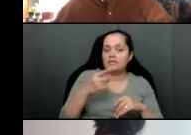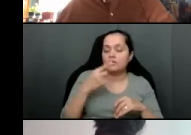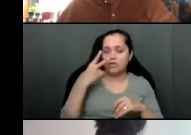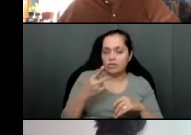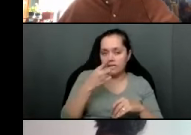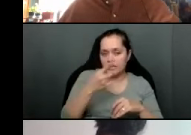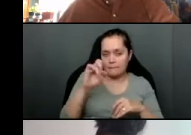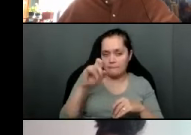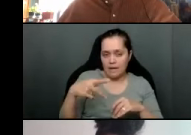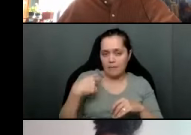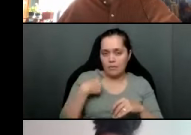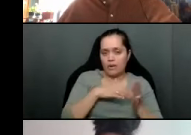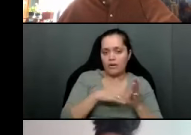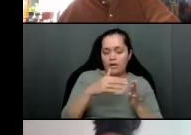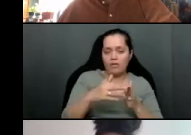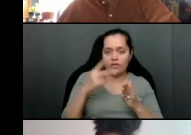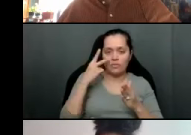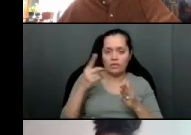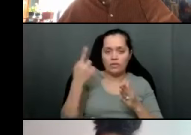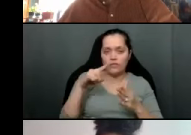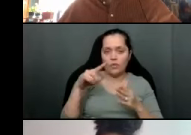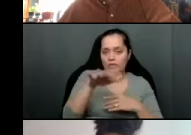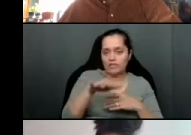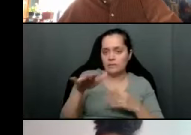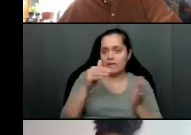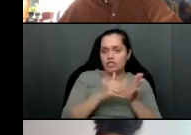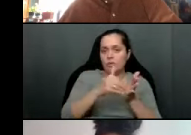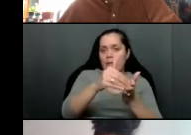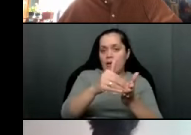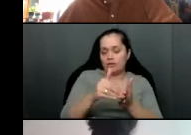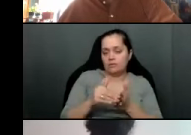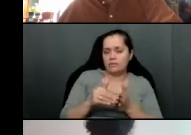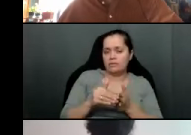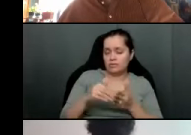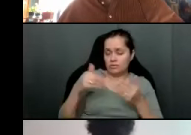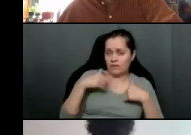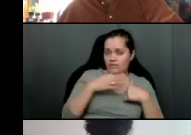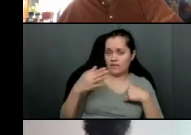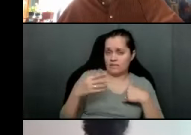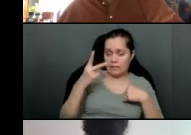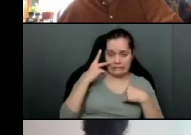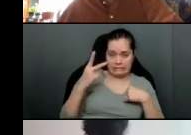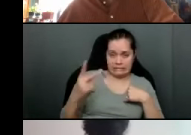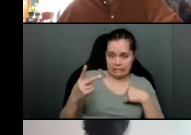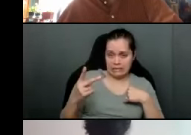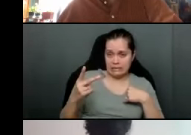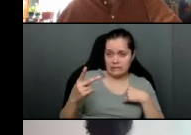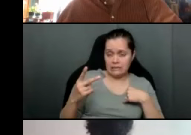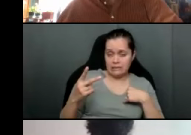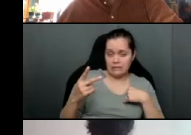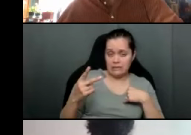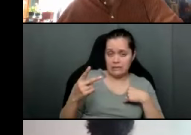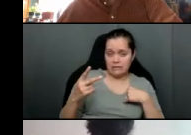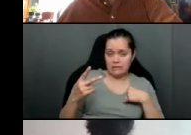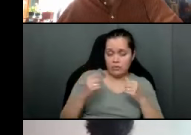at maps, we often look for spatial patterns. Are there things we can see